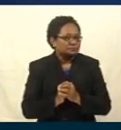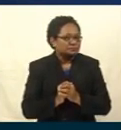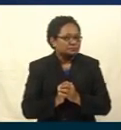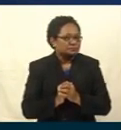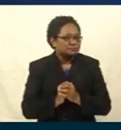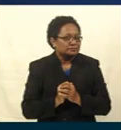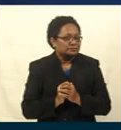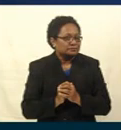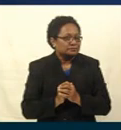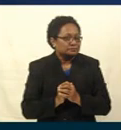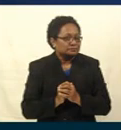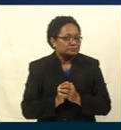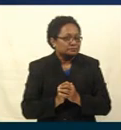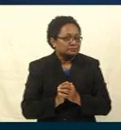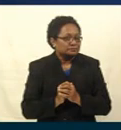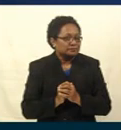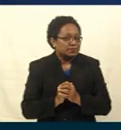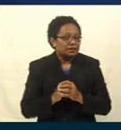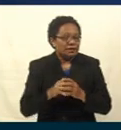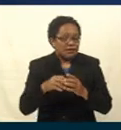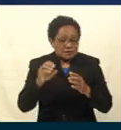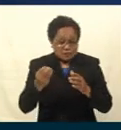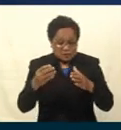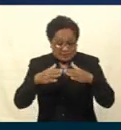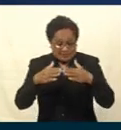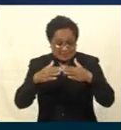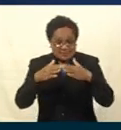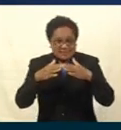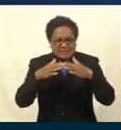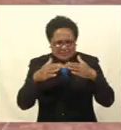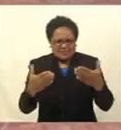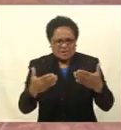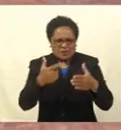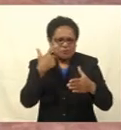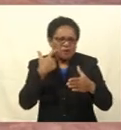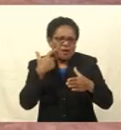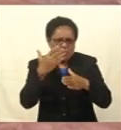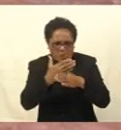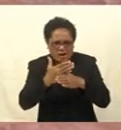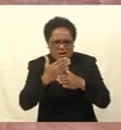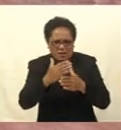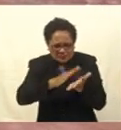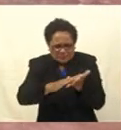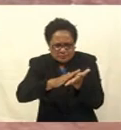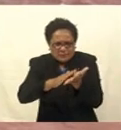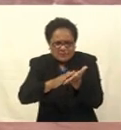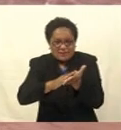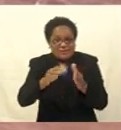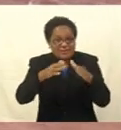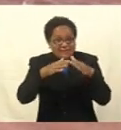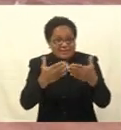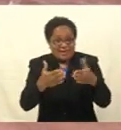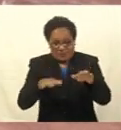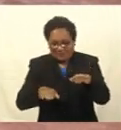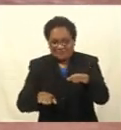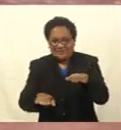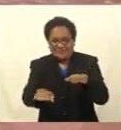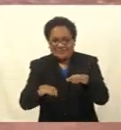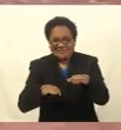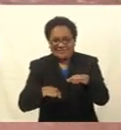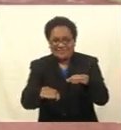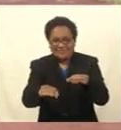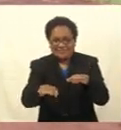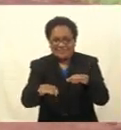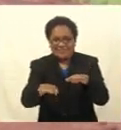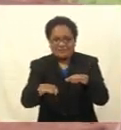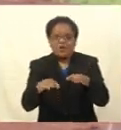and we have come to consensus that it's unstable. Construction work on the single-lane access road was